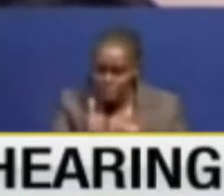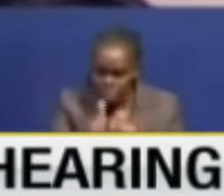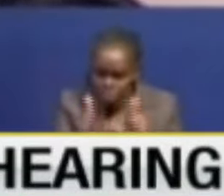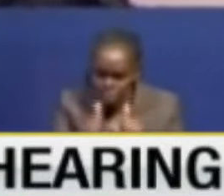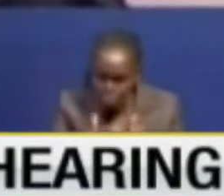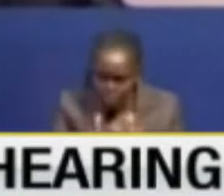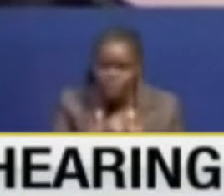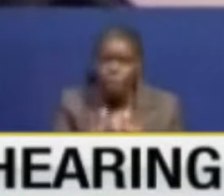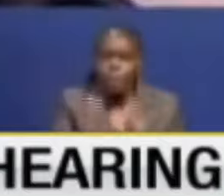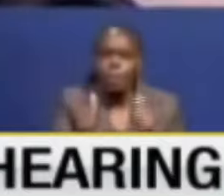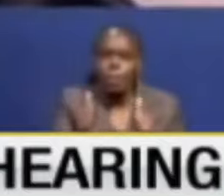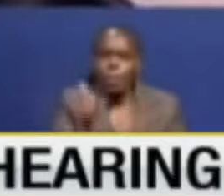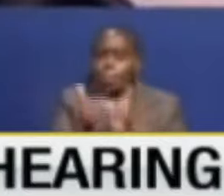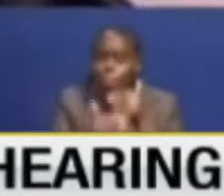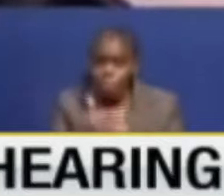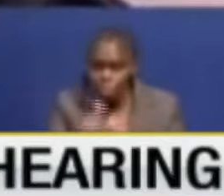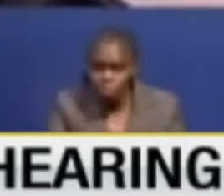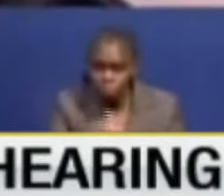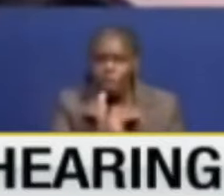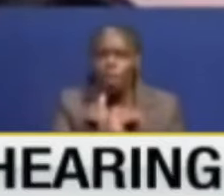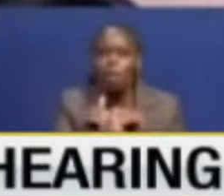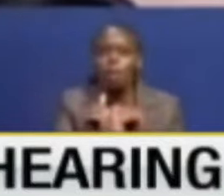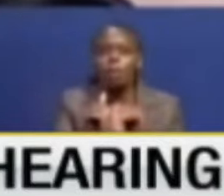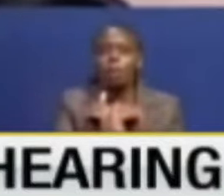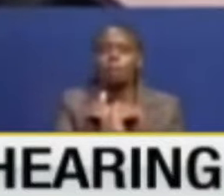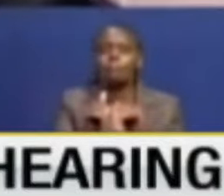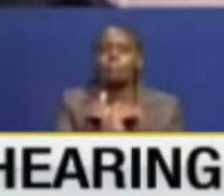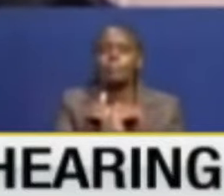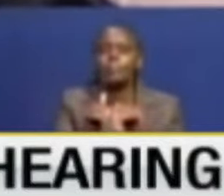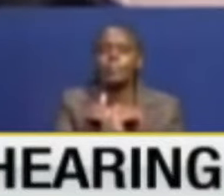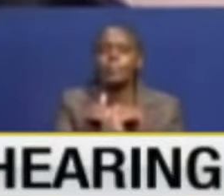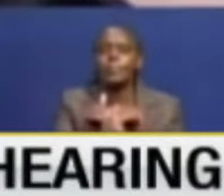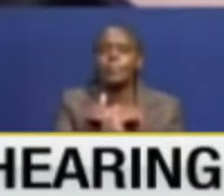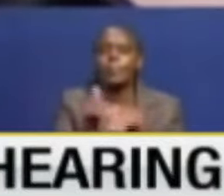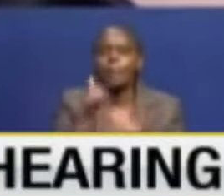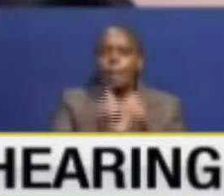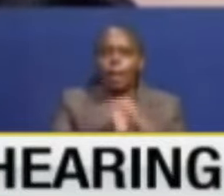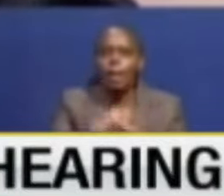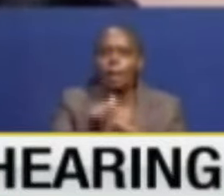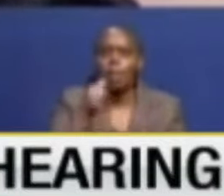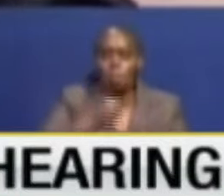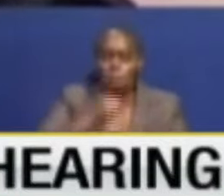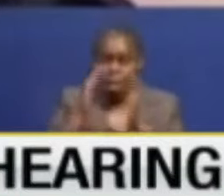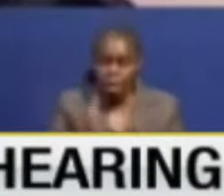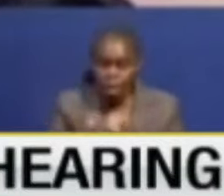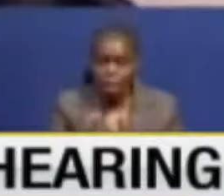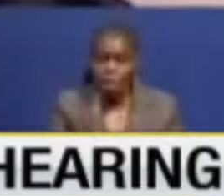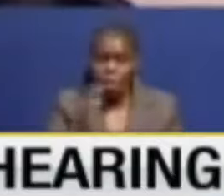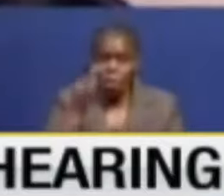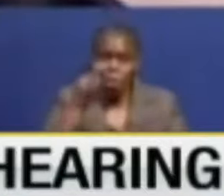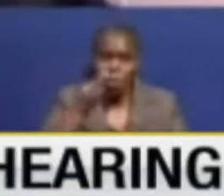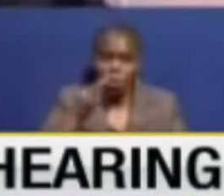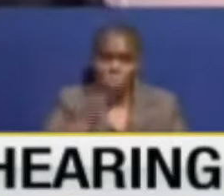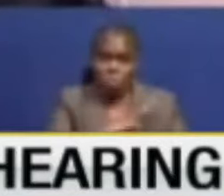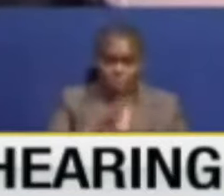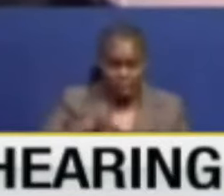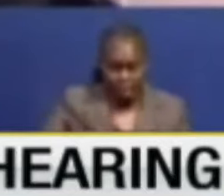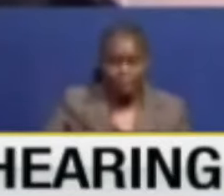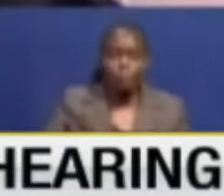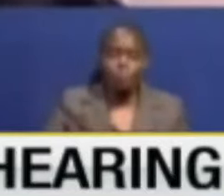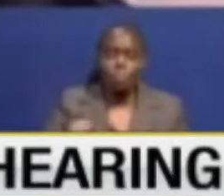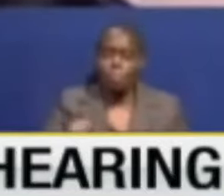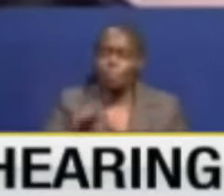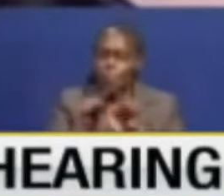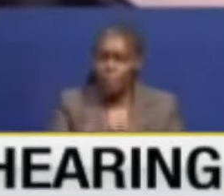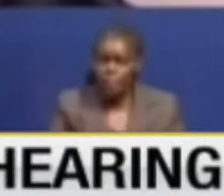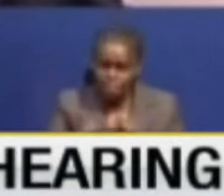taken, when proper procedures are called out by the employees, they are victimized.